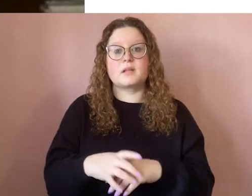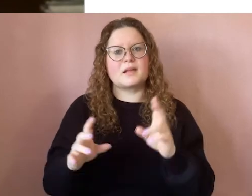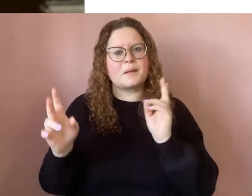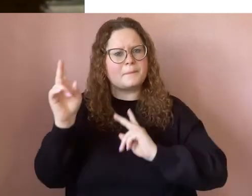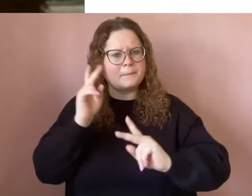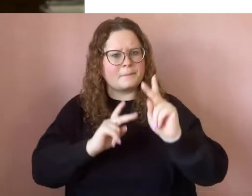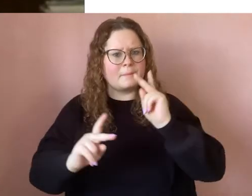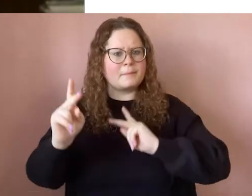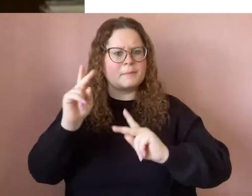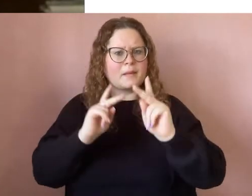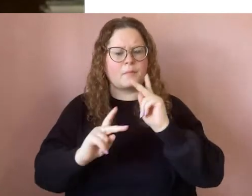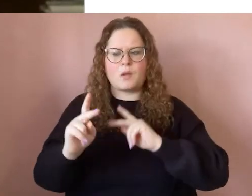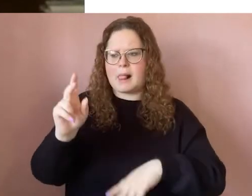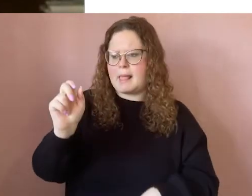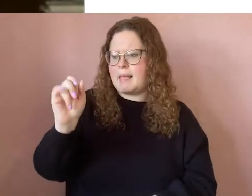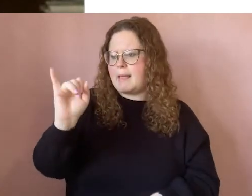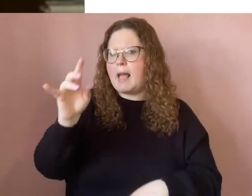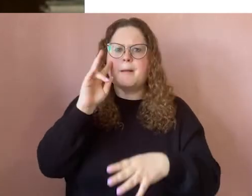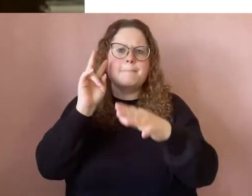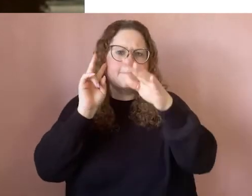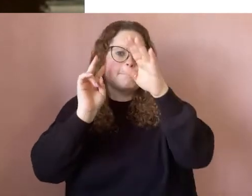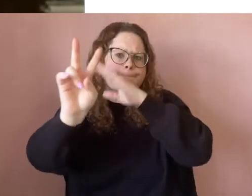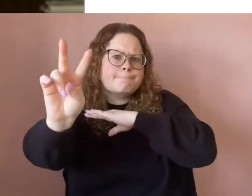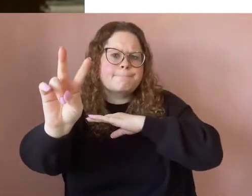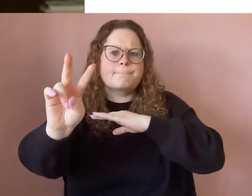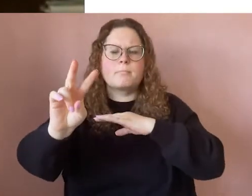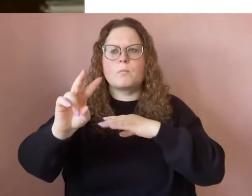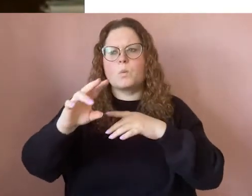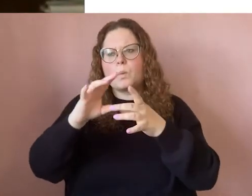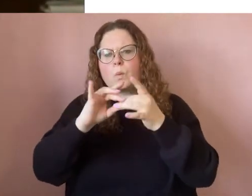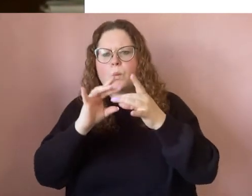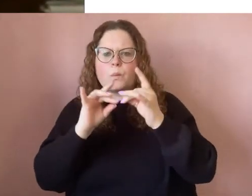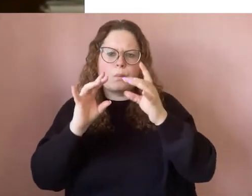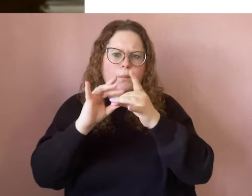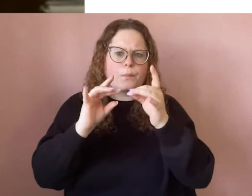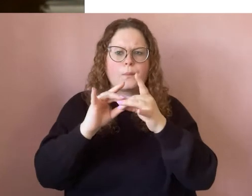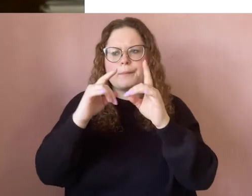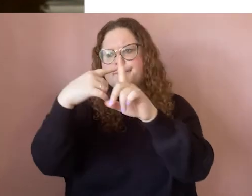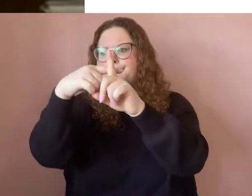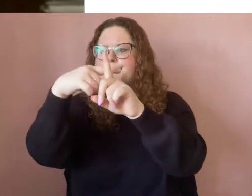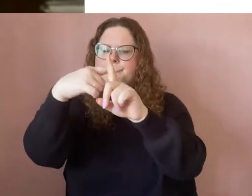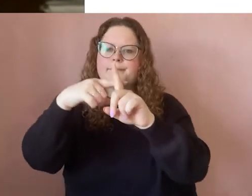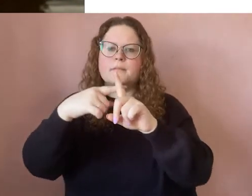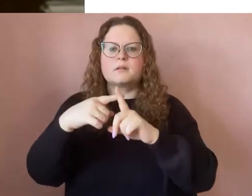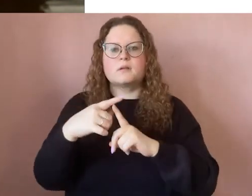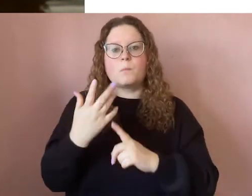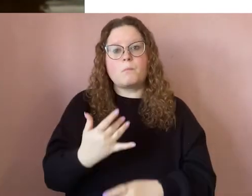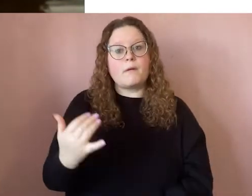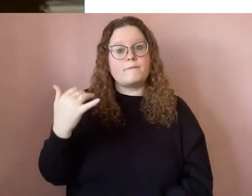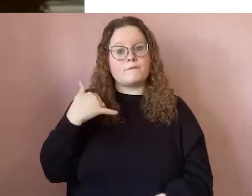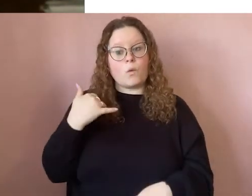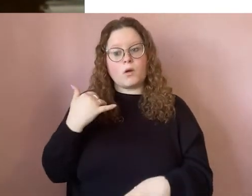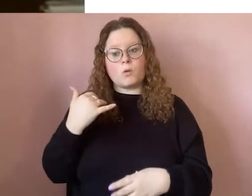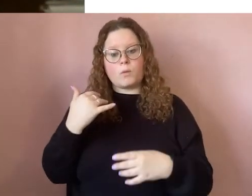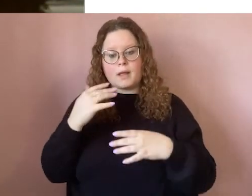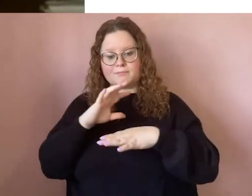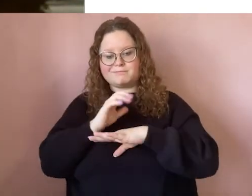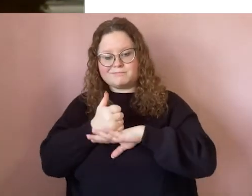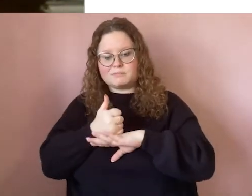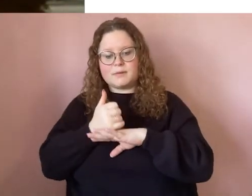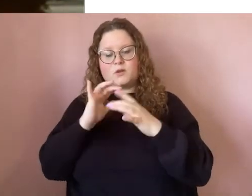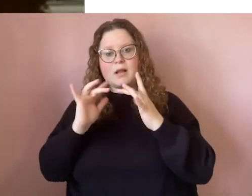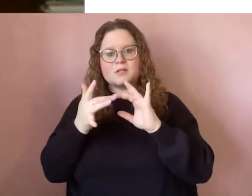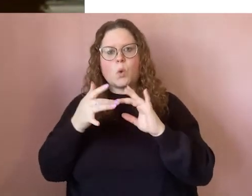difficulties, both clinically and socially. So I'm not here to say artificial intelligence is a bad